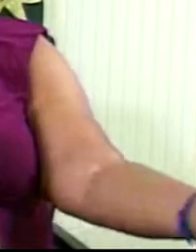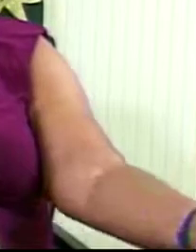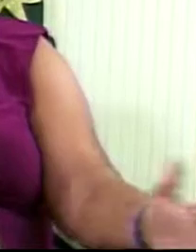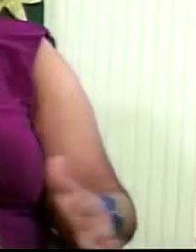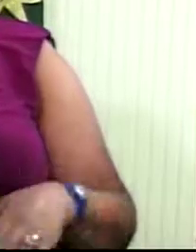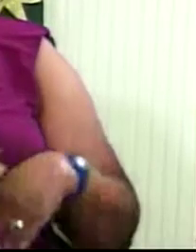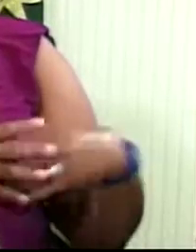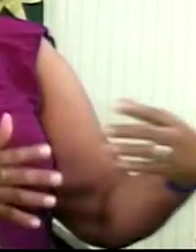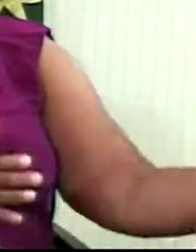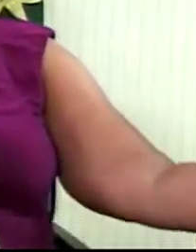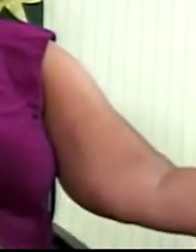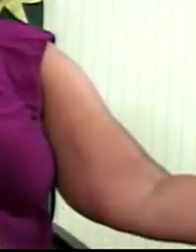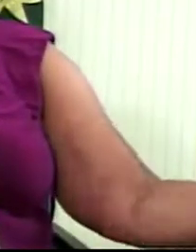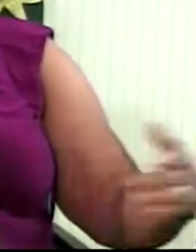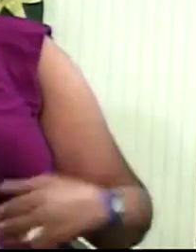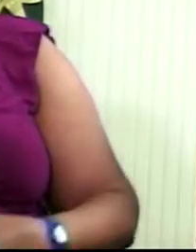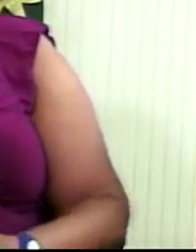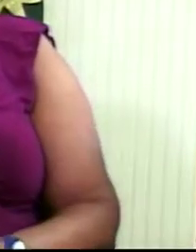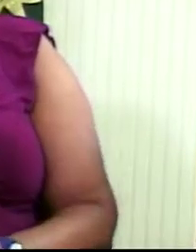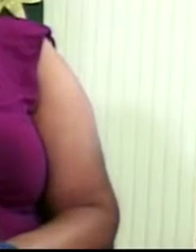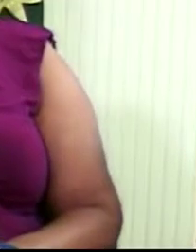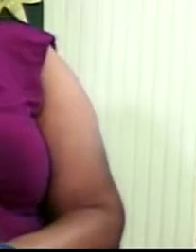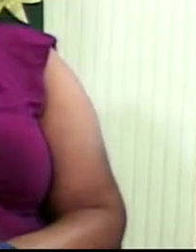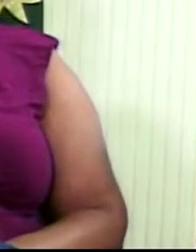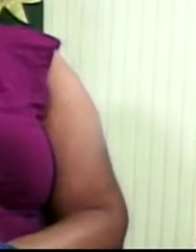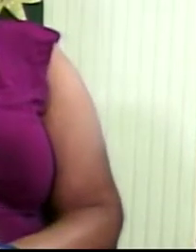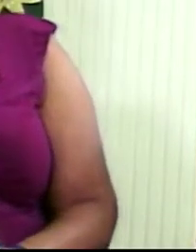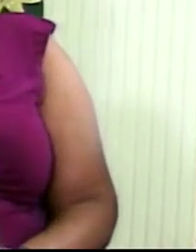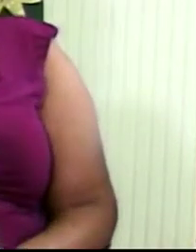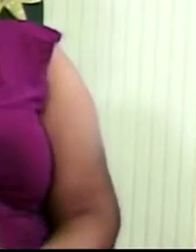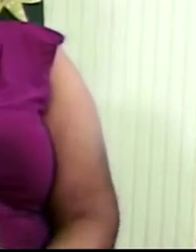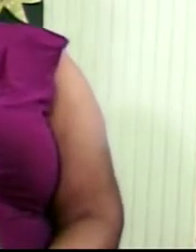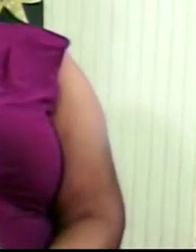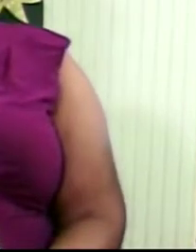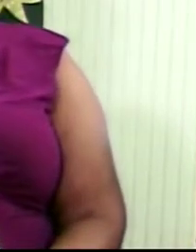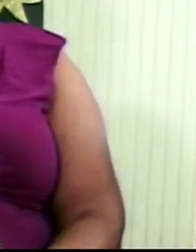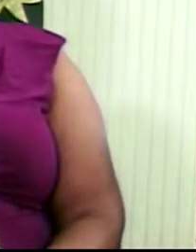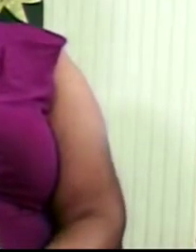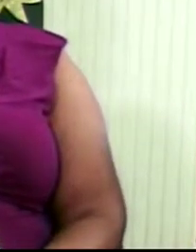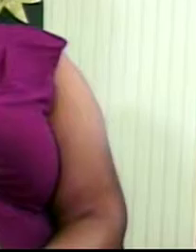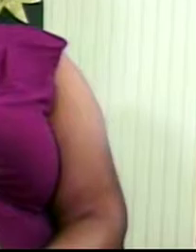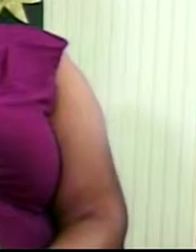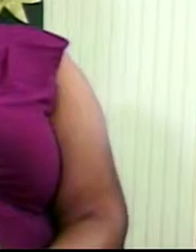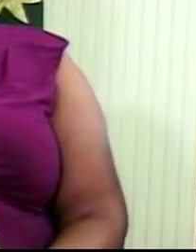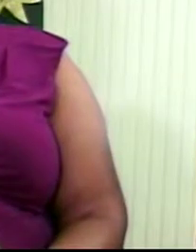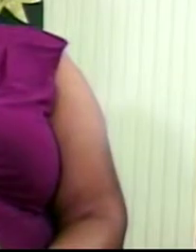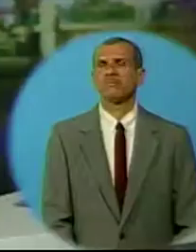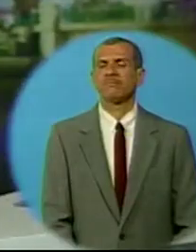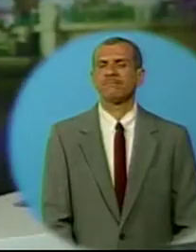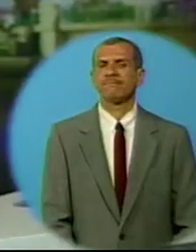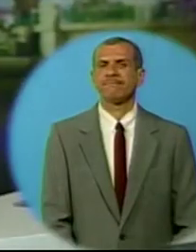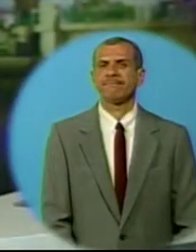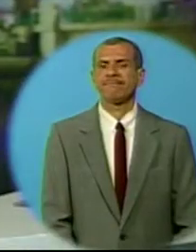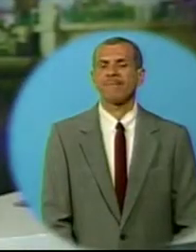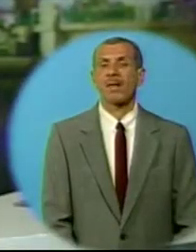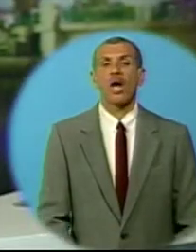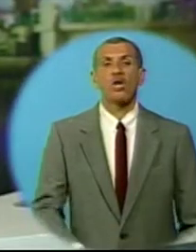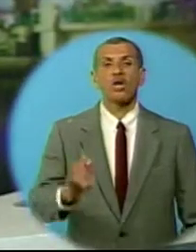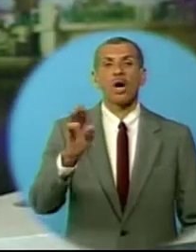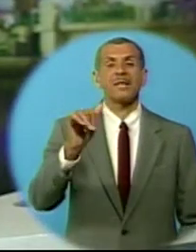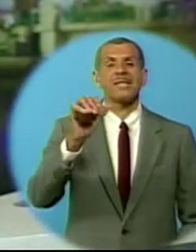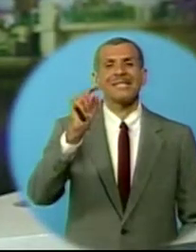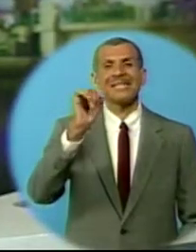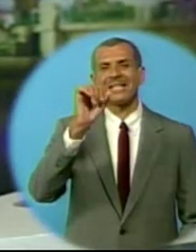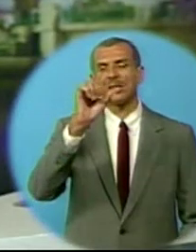who don't have the symptoms, trying to have that separation to stop the transmissions. Dr.